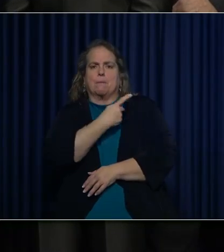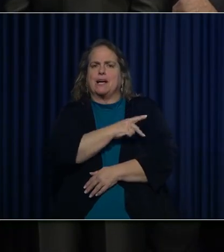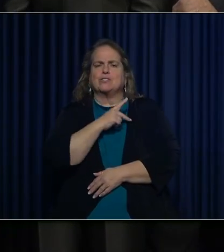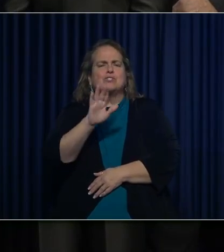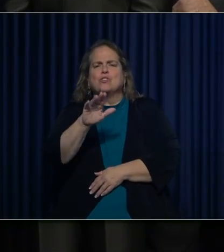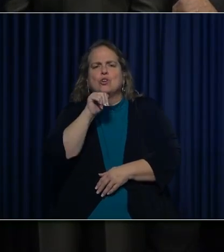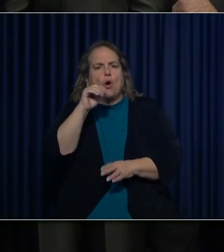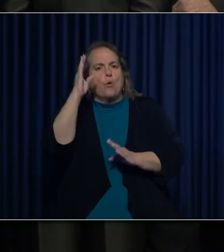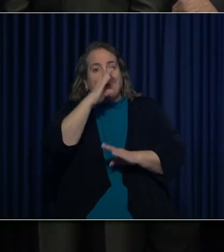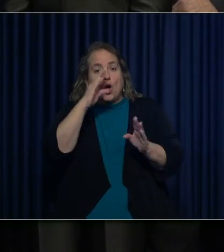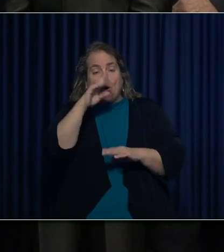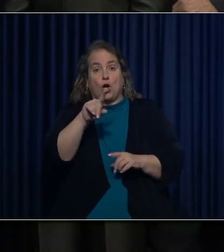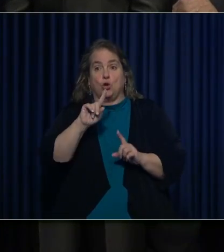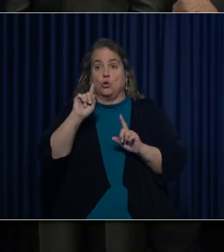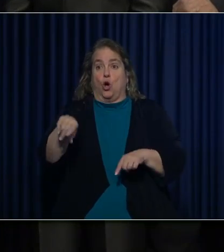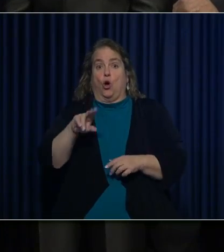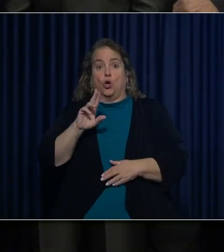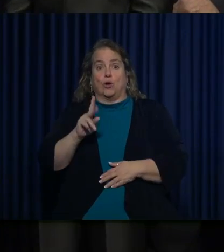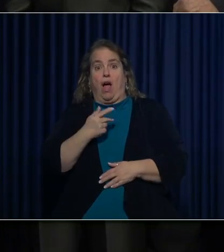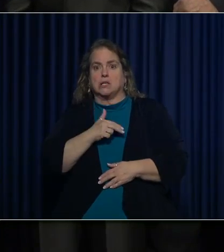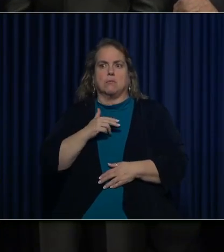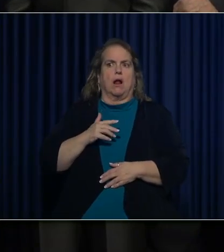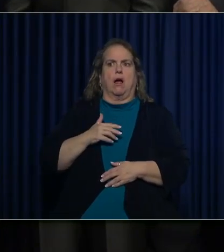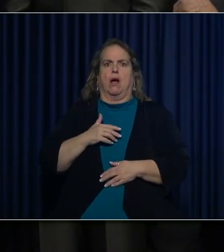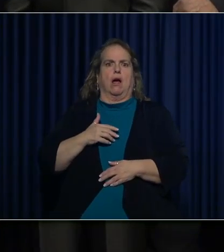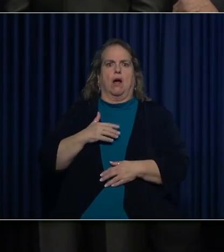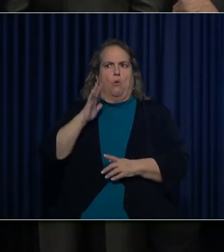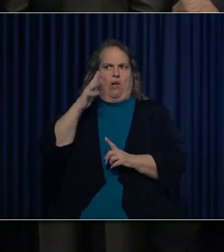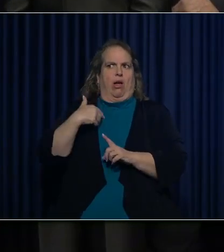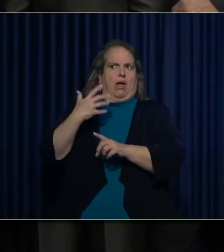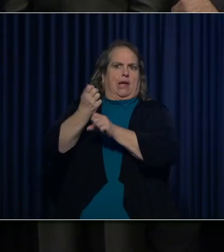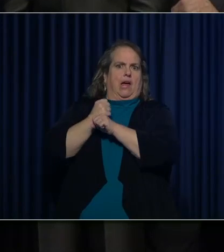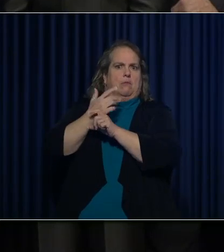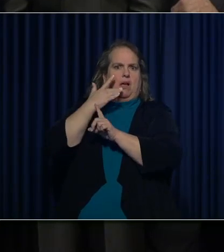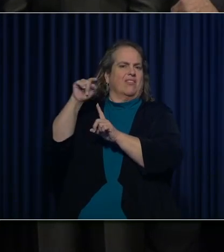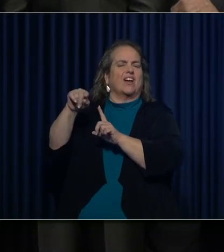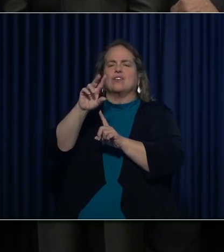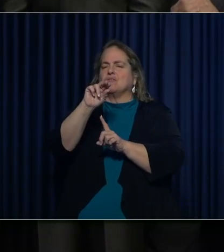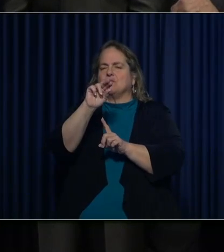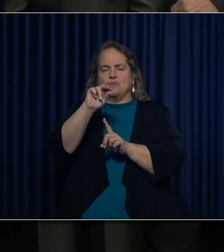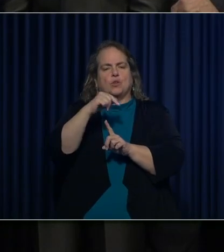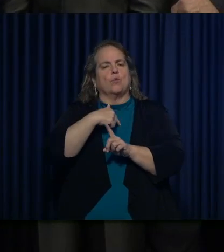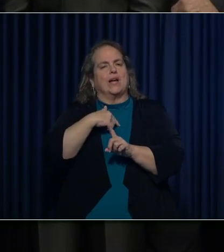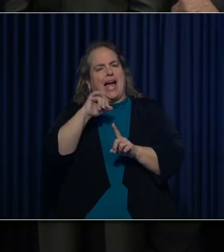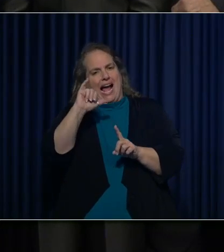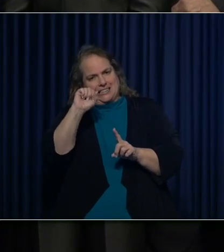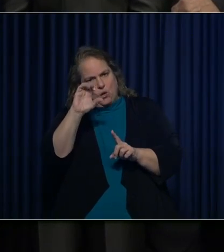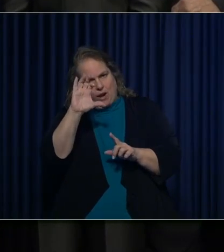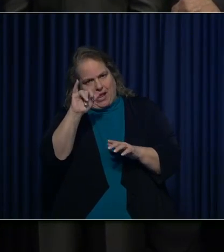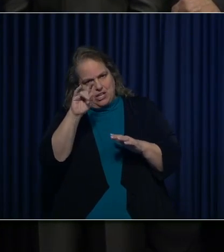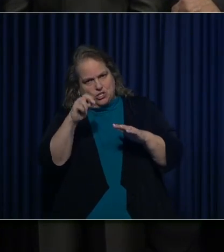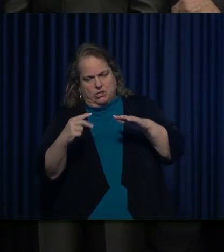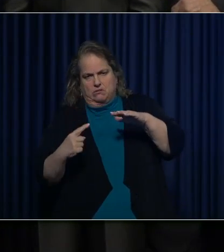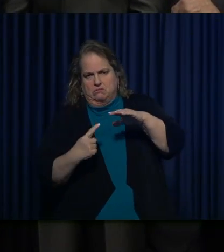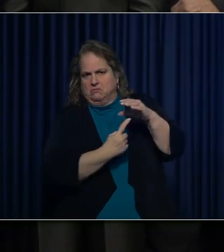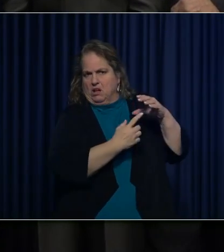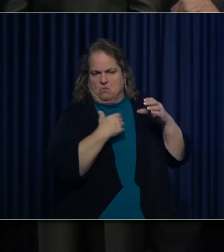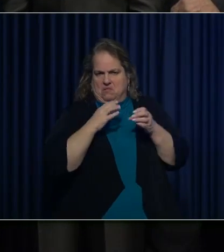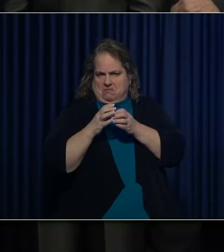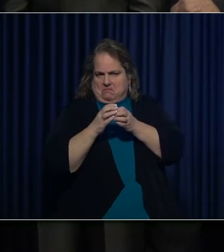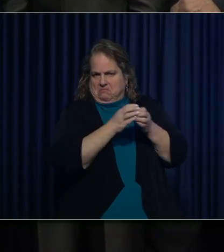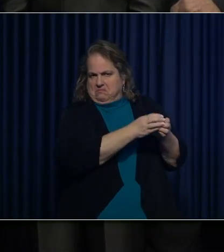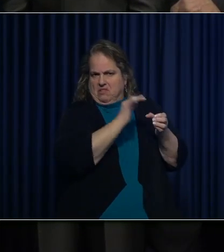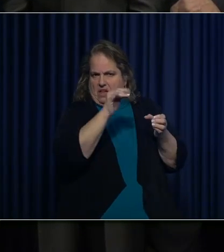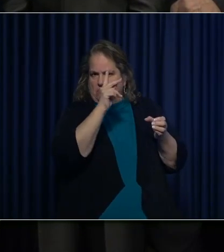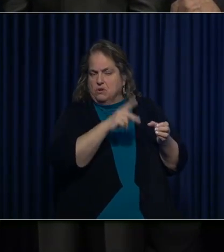worry about coming to UK Healthcare or worry about infection. And again, we want to protect our other patients as well as these patients coming